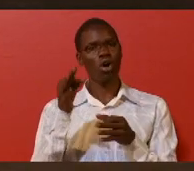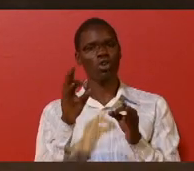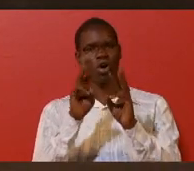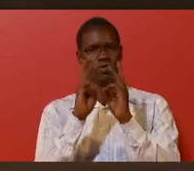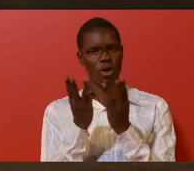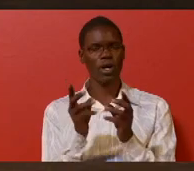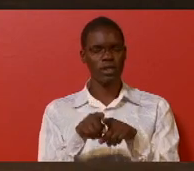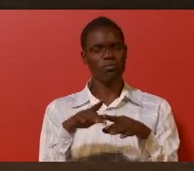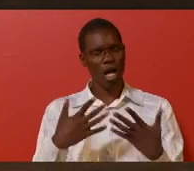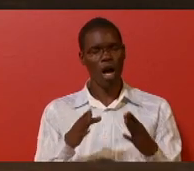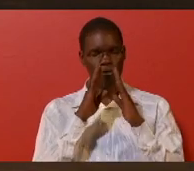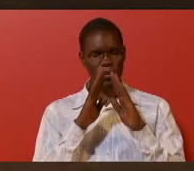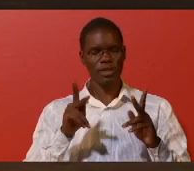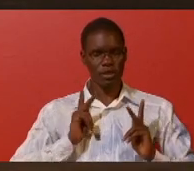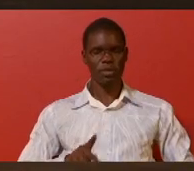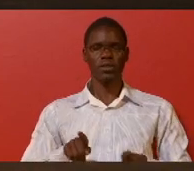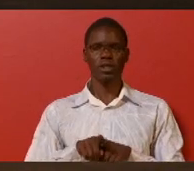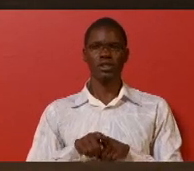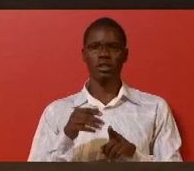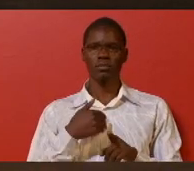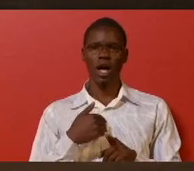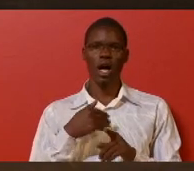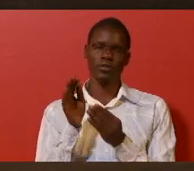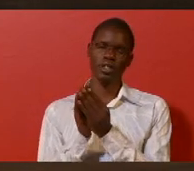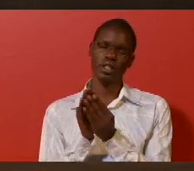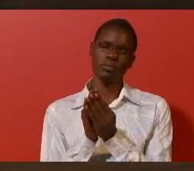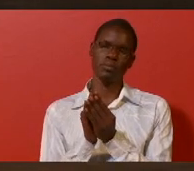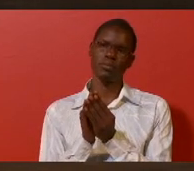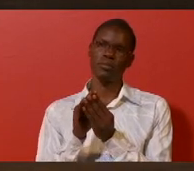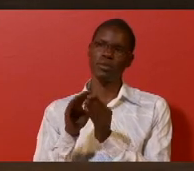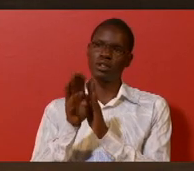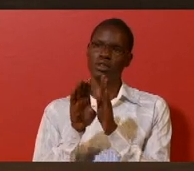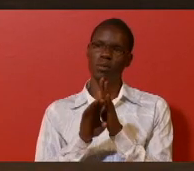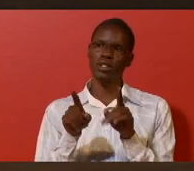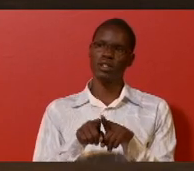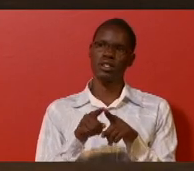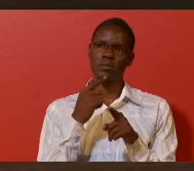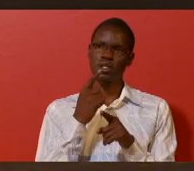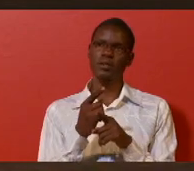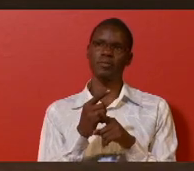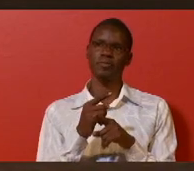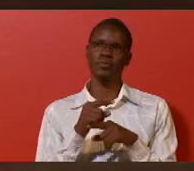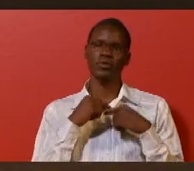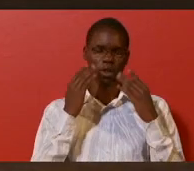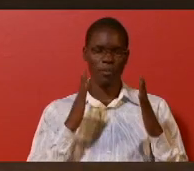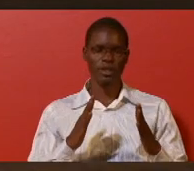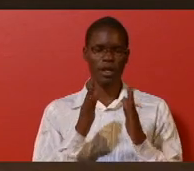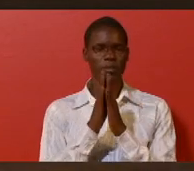he blesses people who love him and keep his commandments. And you're saying, Pastor, pray